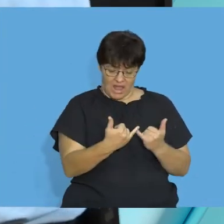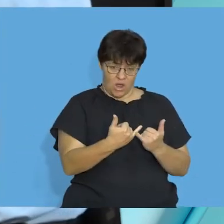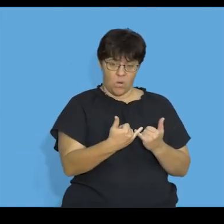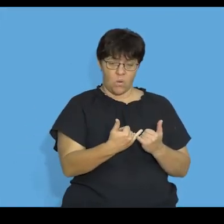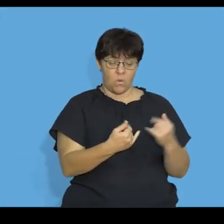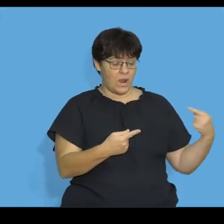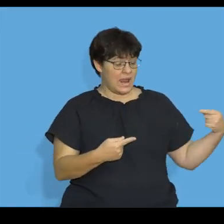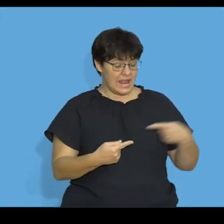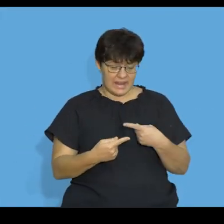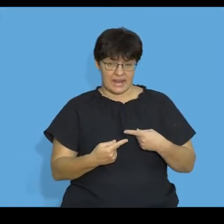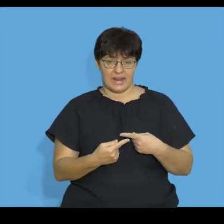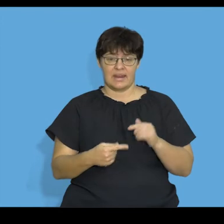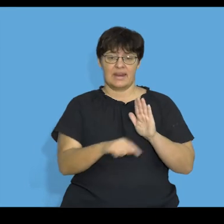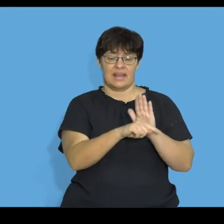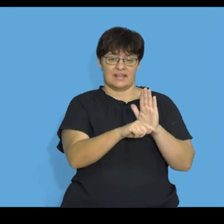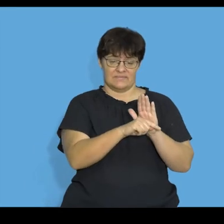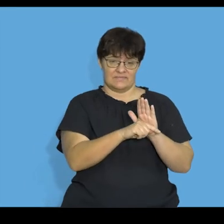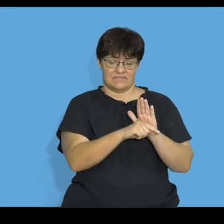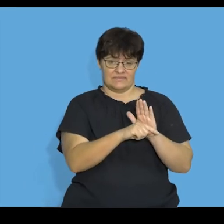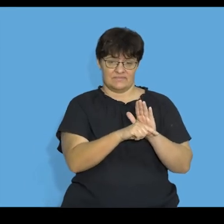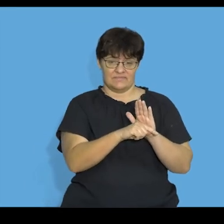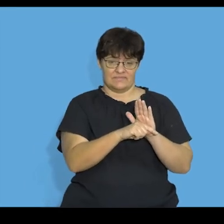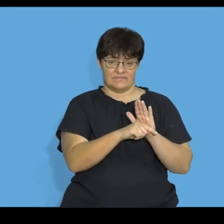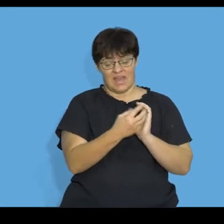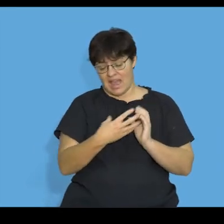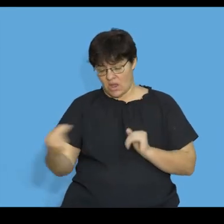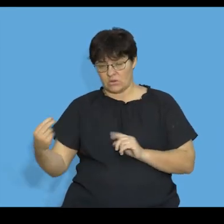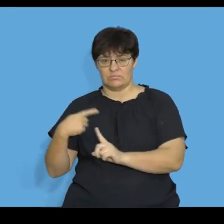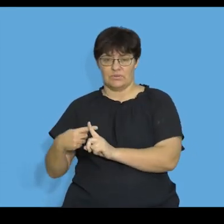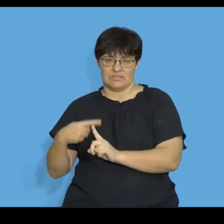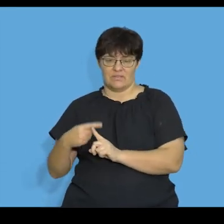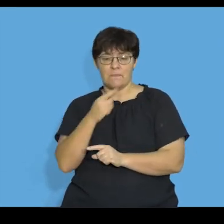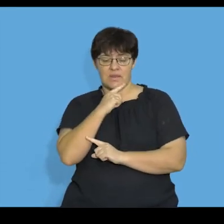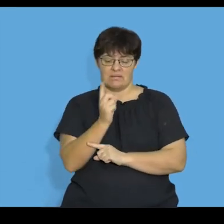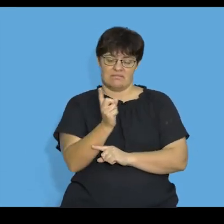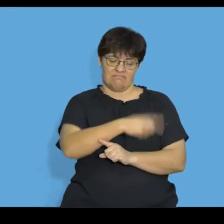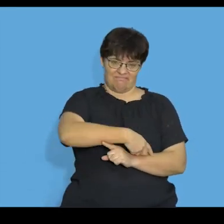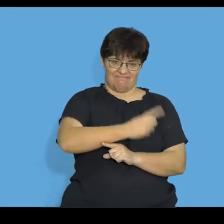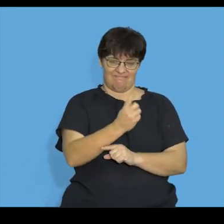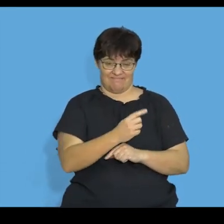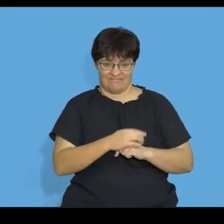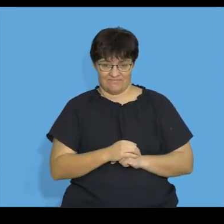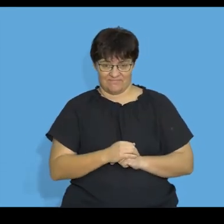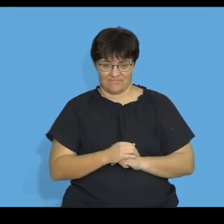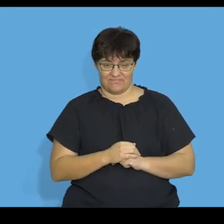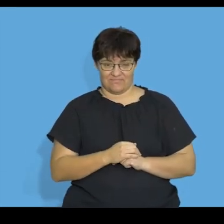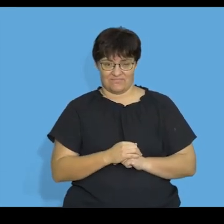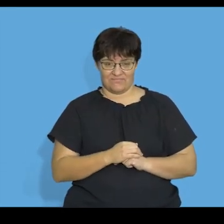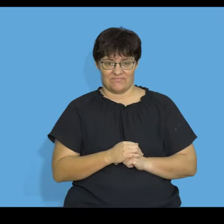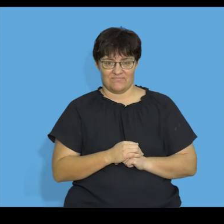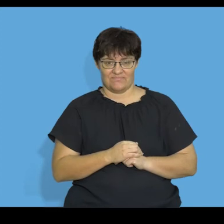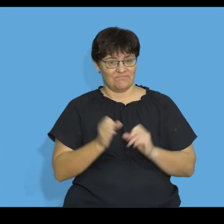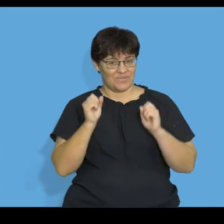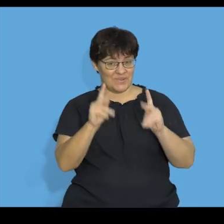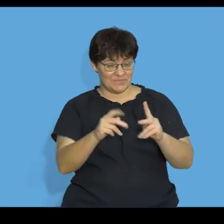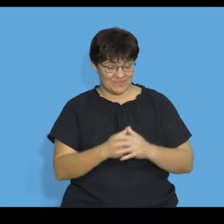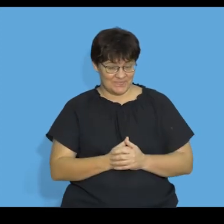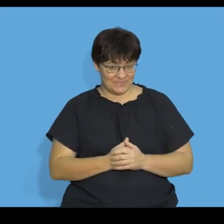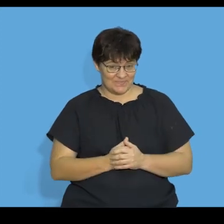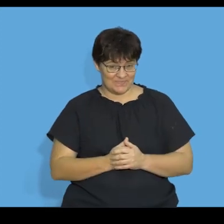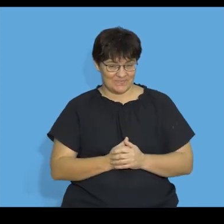the needle will be deflected to the negative, will go negative. Okay.